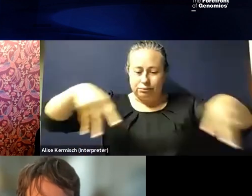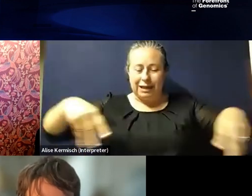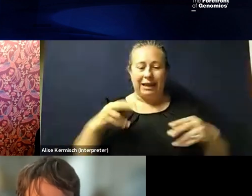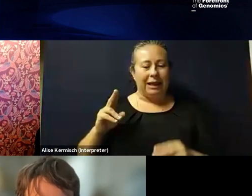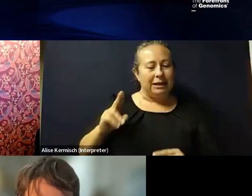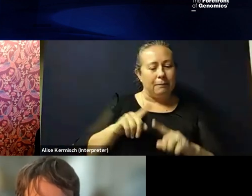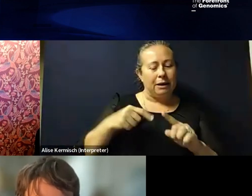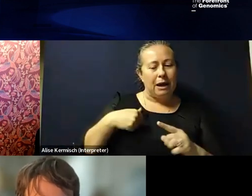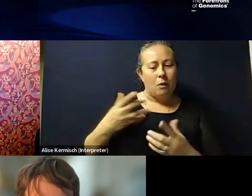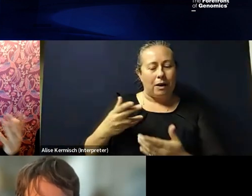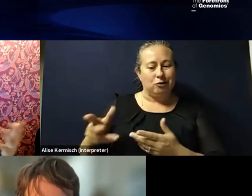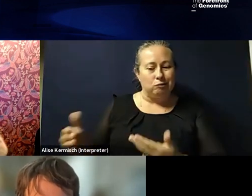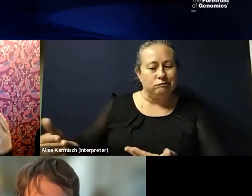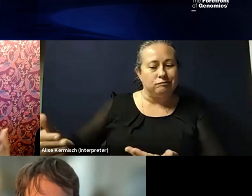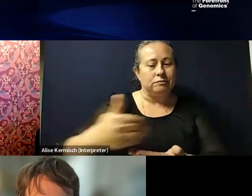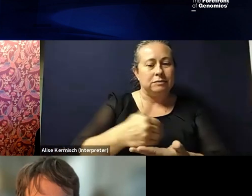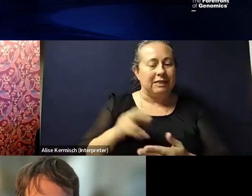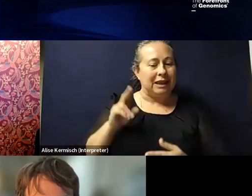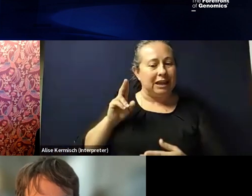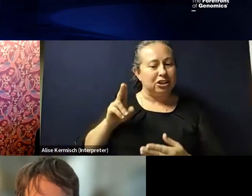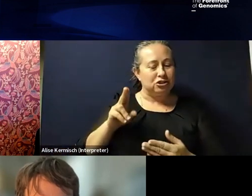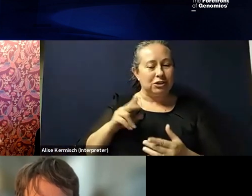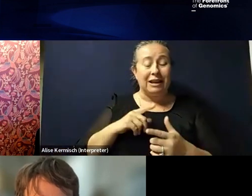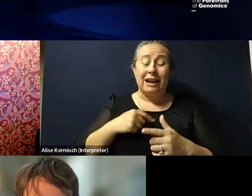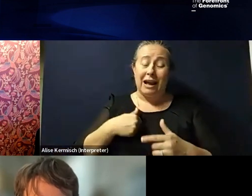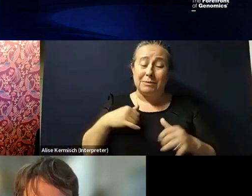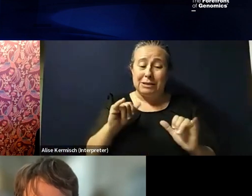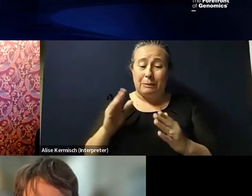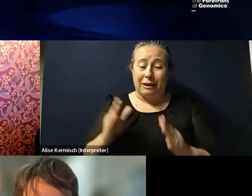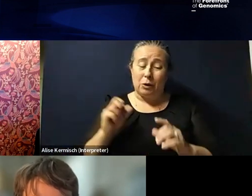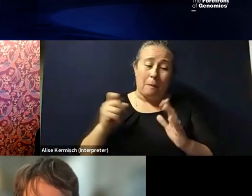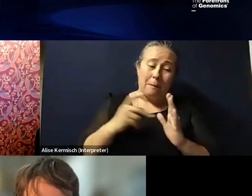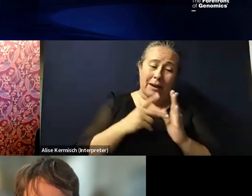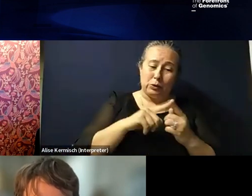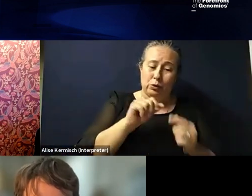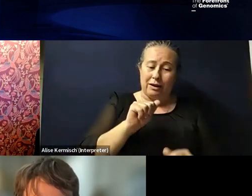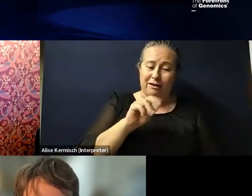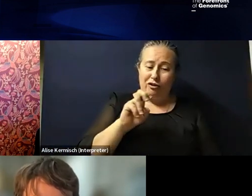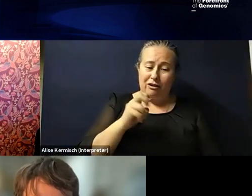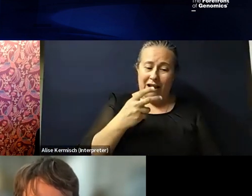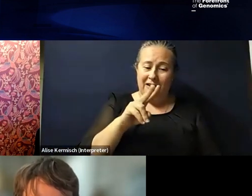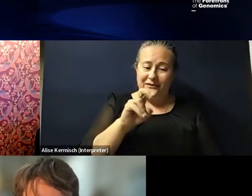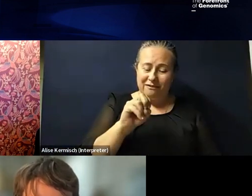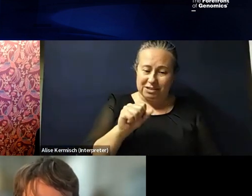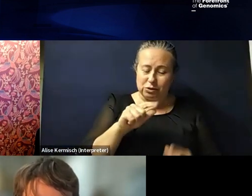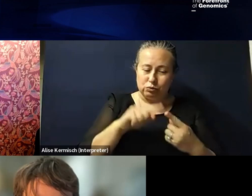deafness here and plan to go back to the archive to kind of look for that. But it